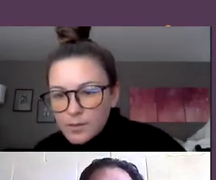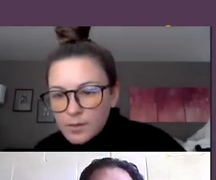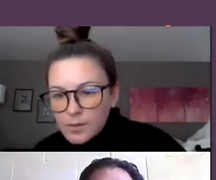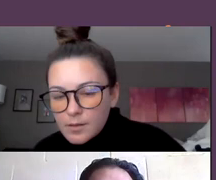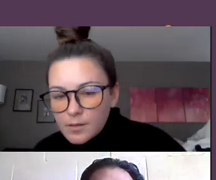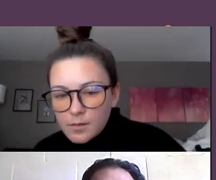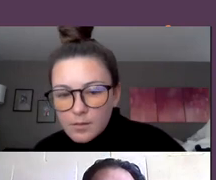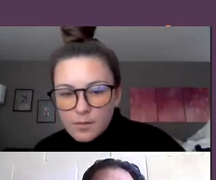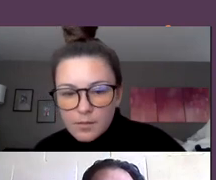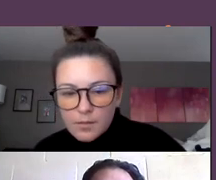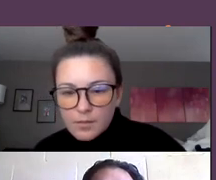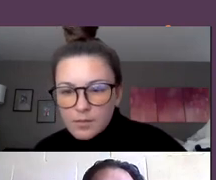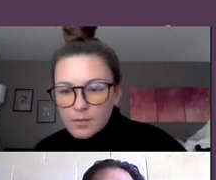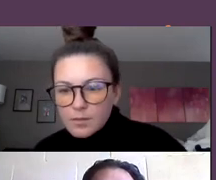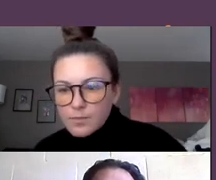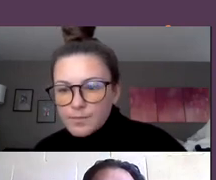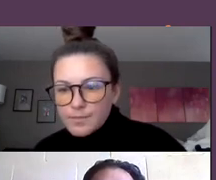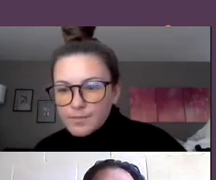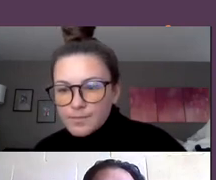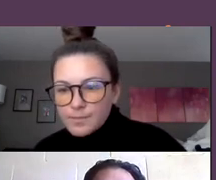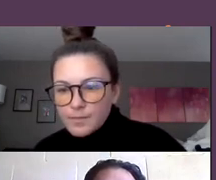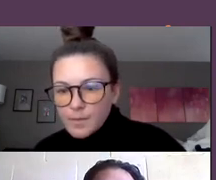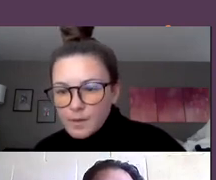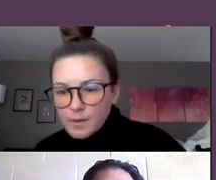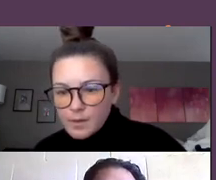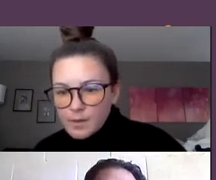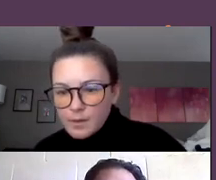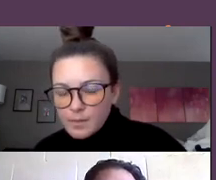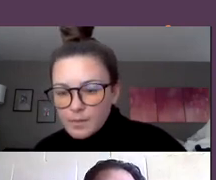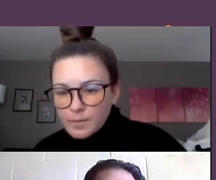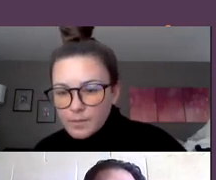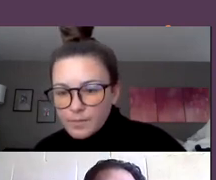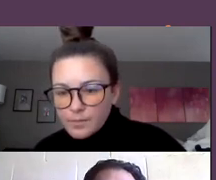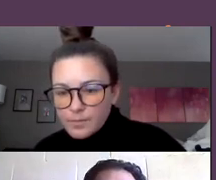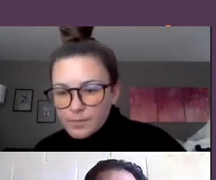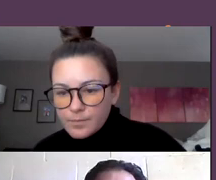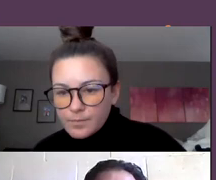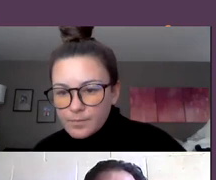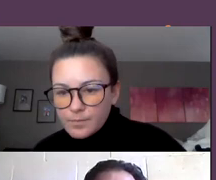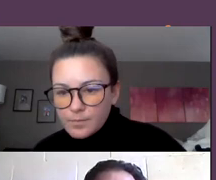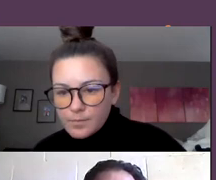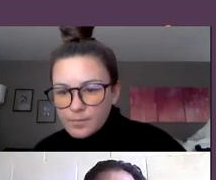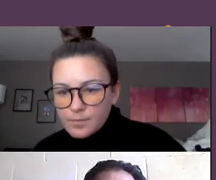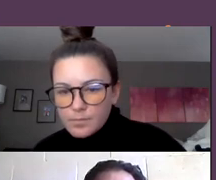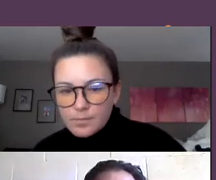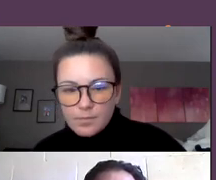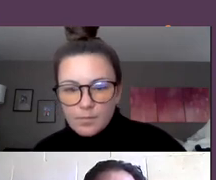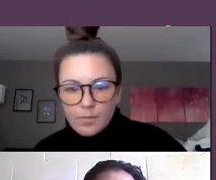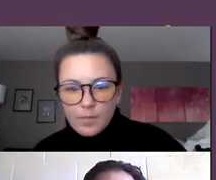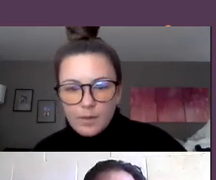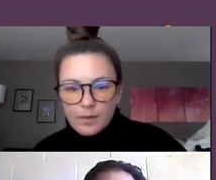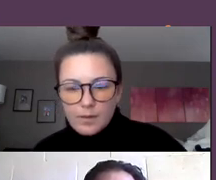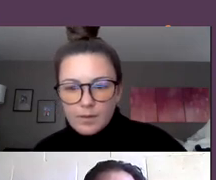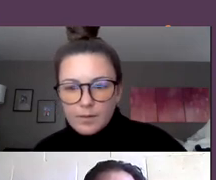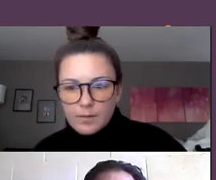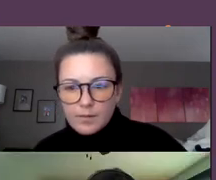organized by the Associate Students of Ventura College, so I am grateful to be a part of this. And if you'll just give